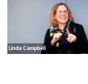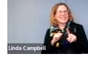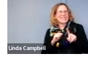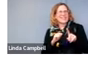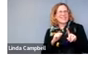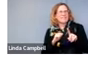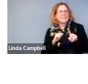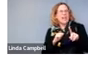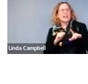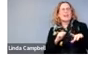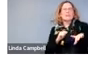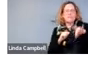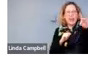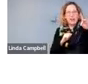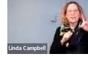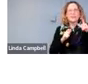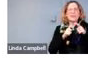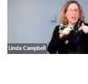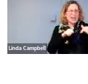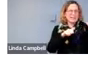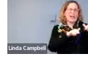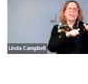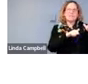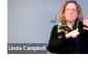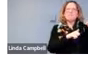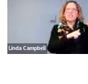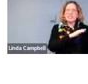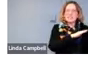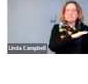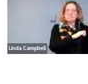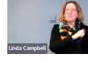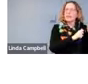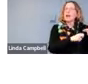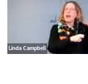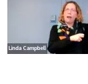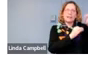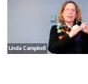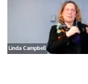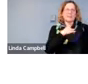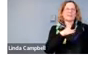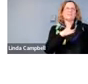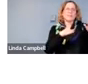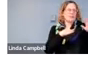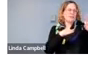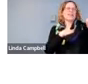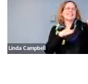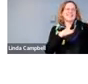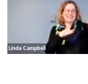pattern? Are we seeing a pattern here? So it was found in the Great Lakes in the